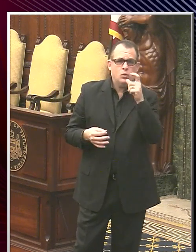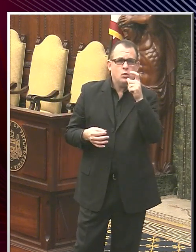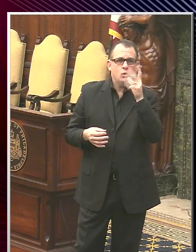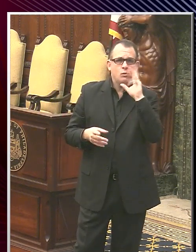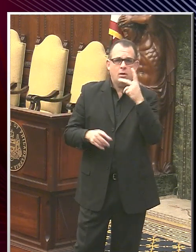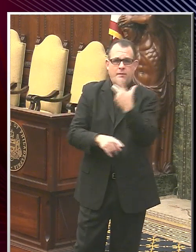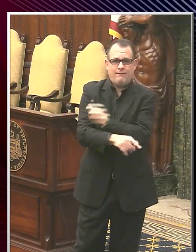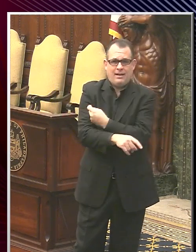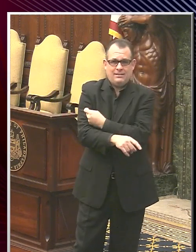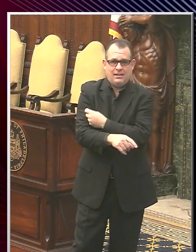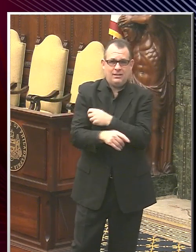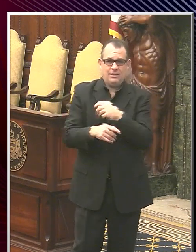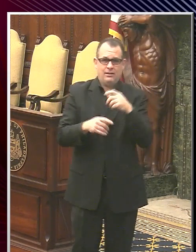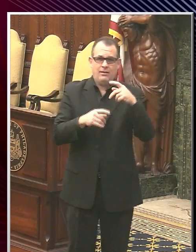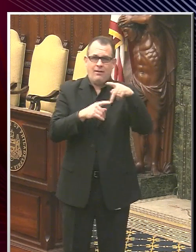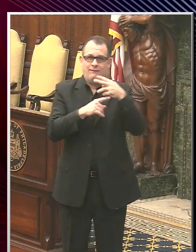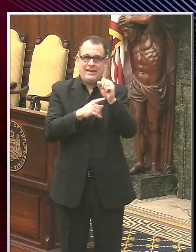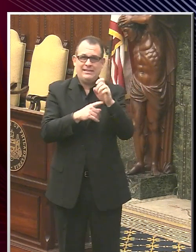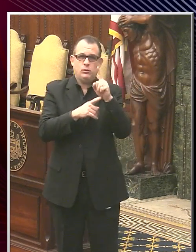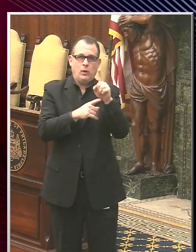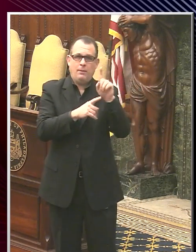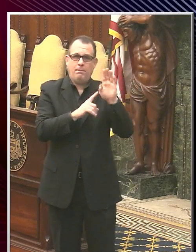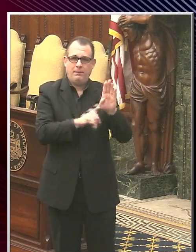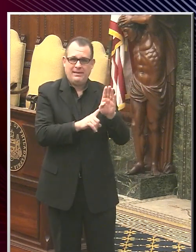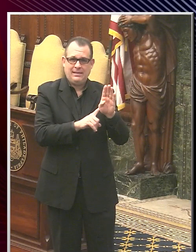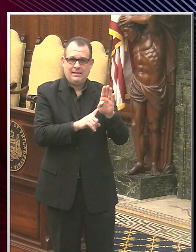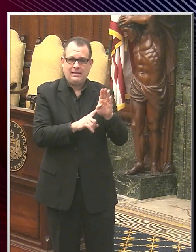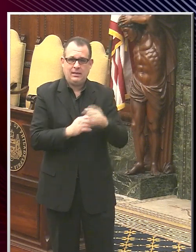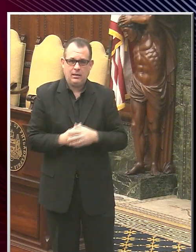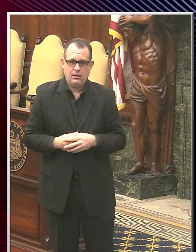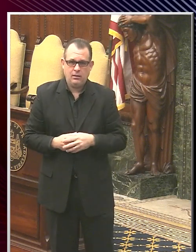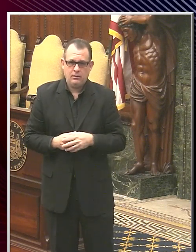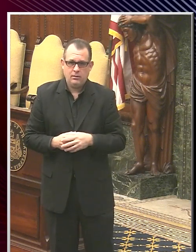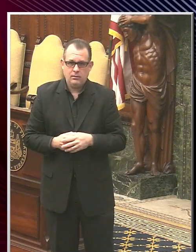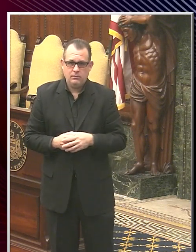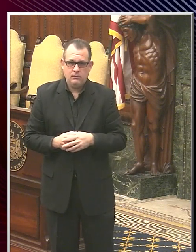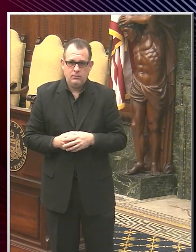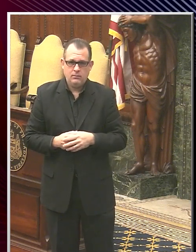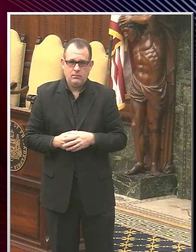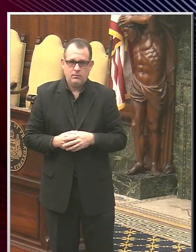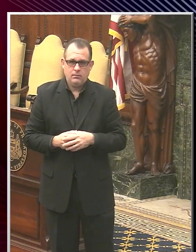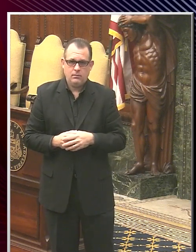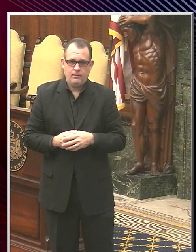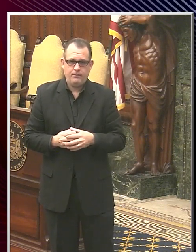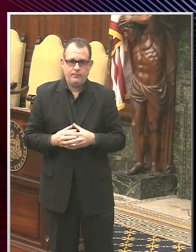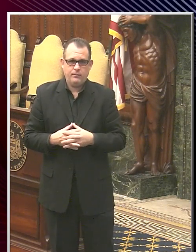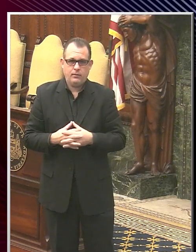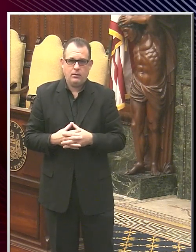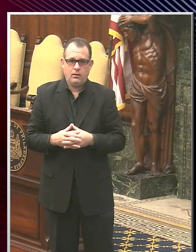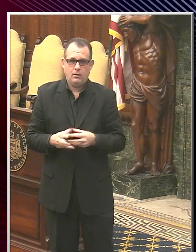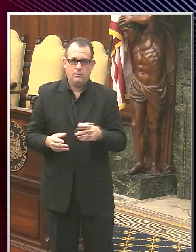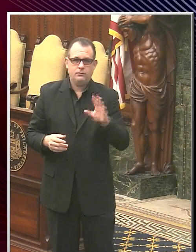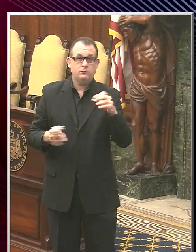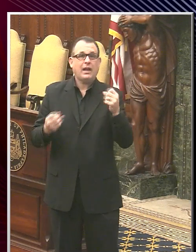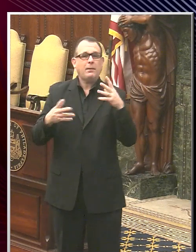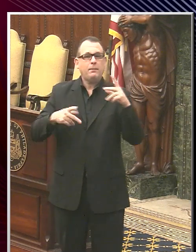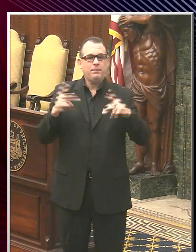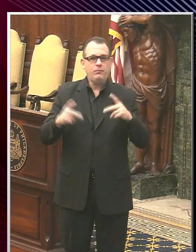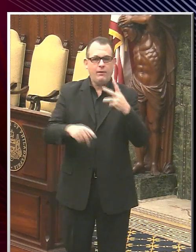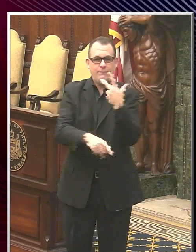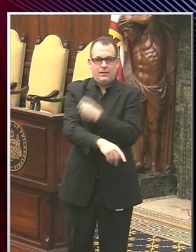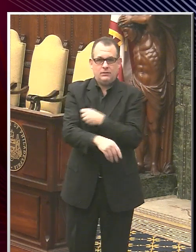phase 1B? And is there an estimate for how many people need to be vaccinated in 1A before moving to